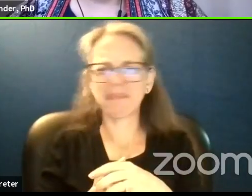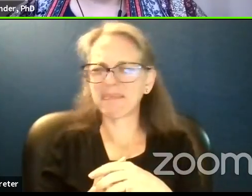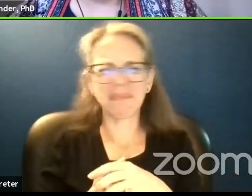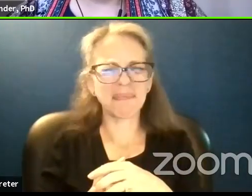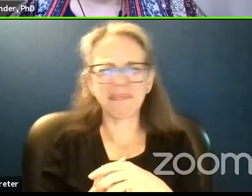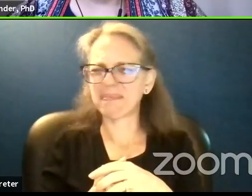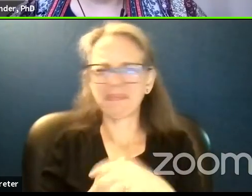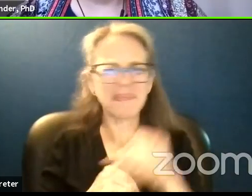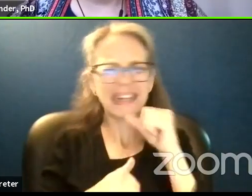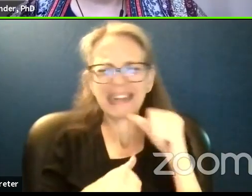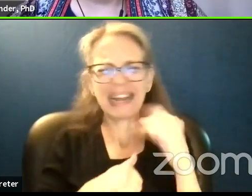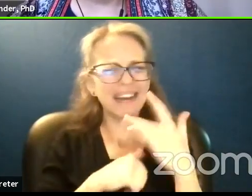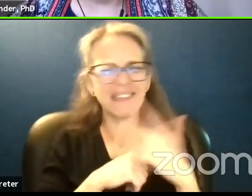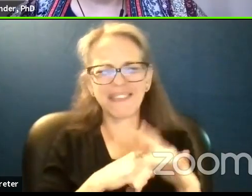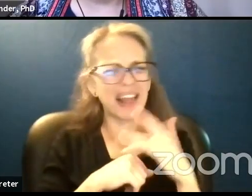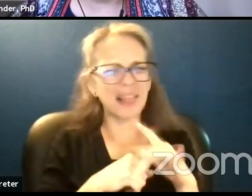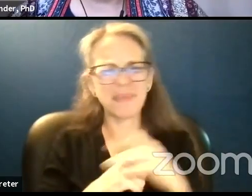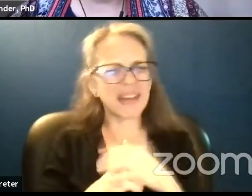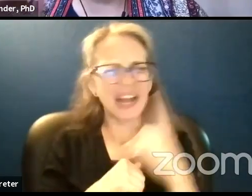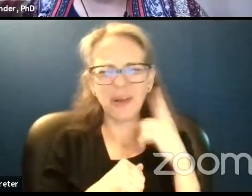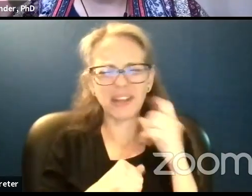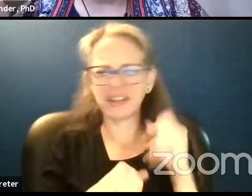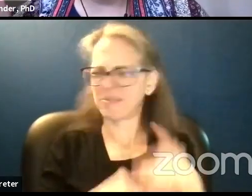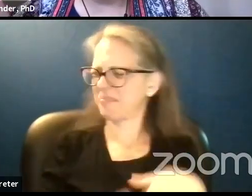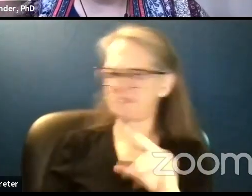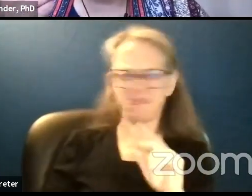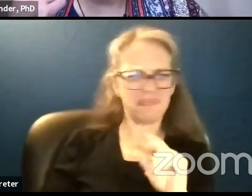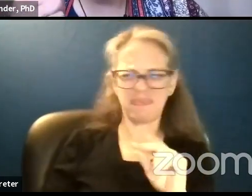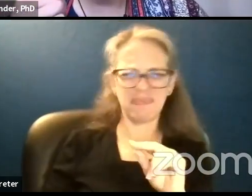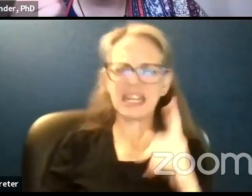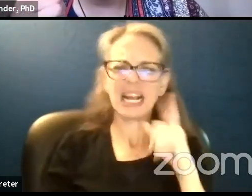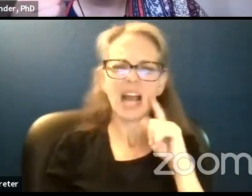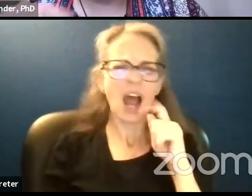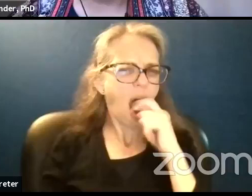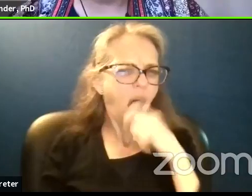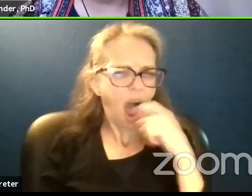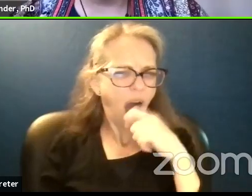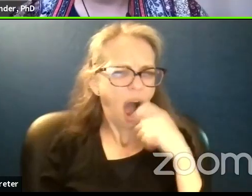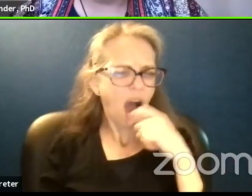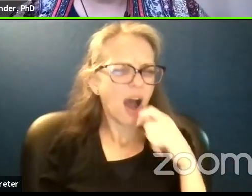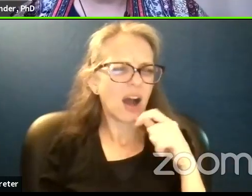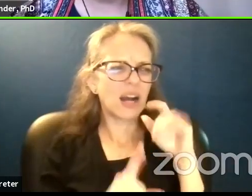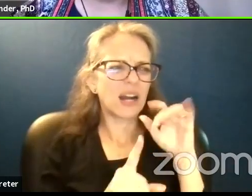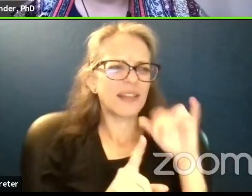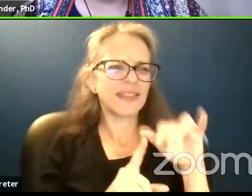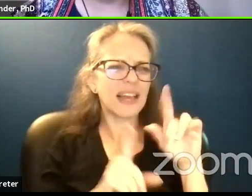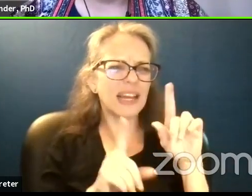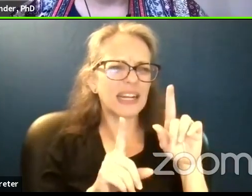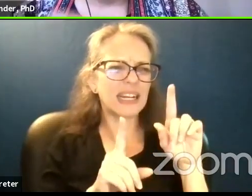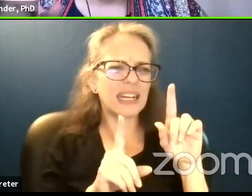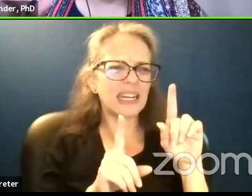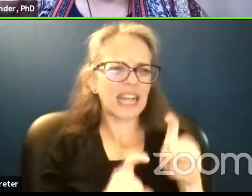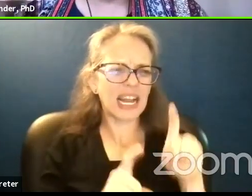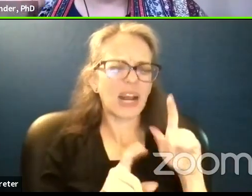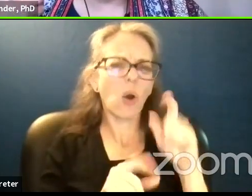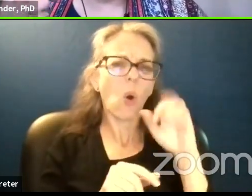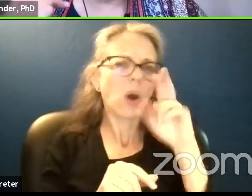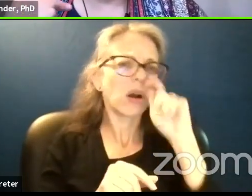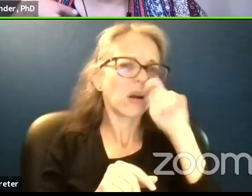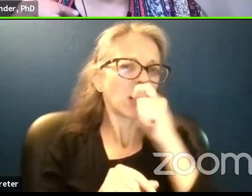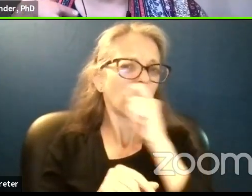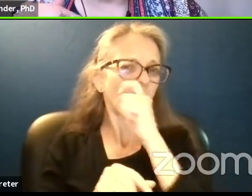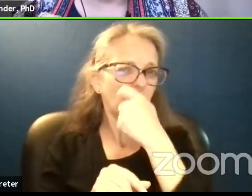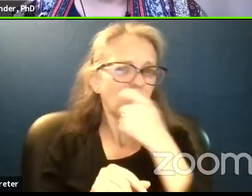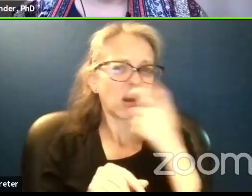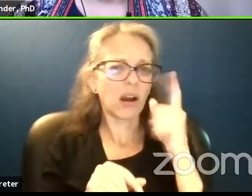available if it were. I don't think that it is. I don't think there is. I think the saliva test tests for actual virus. It doesn't test for antibodies. No. Antibodies mm-hmm. may break